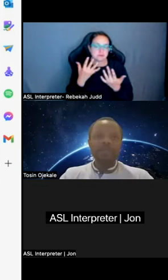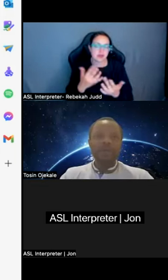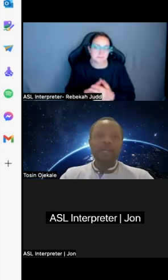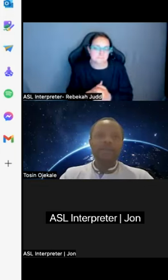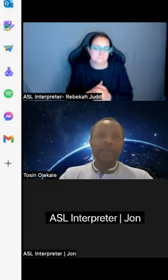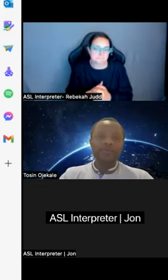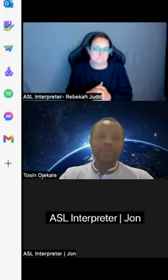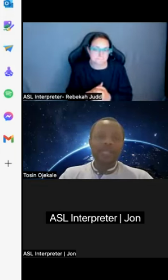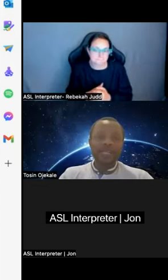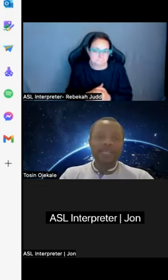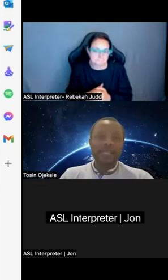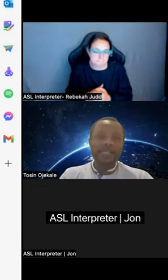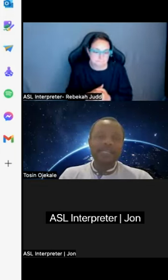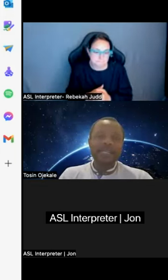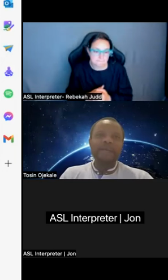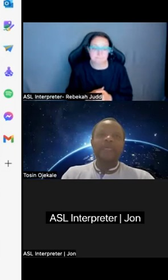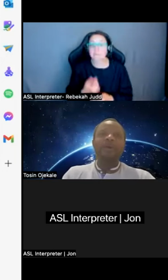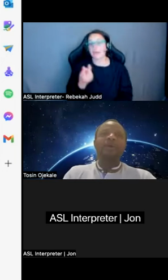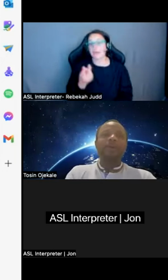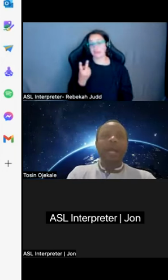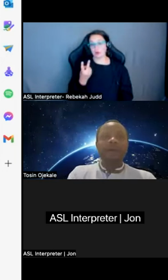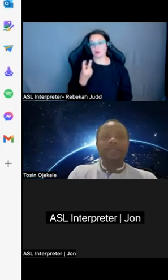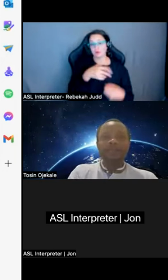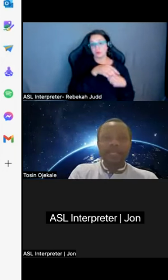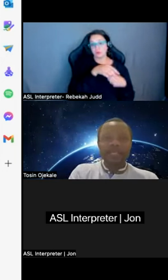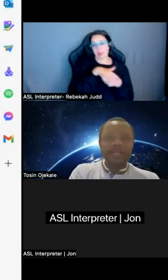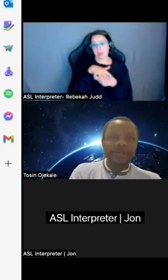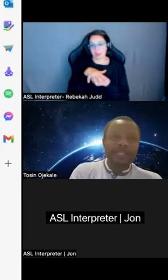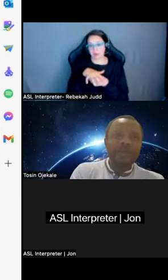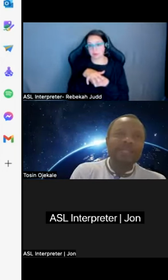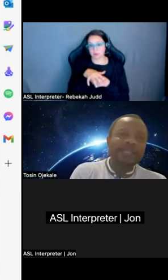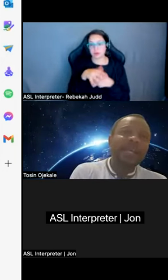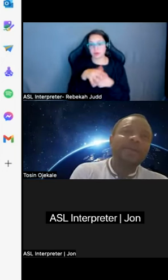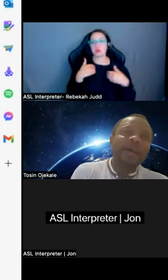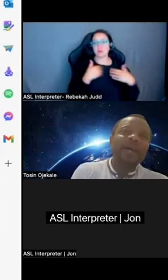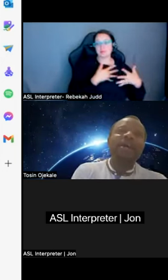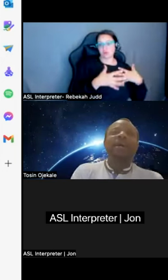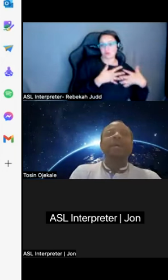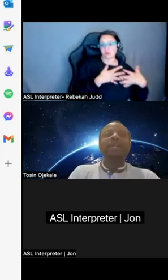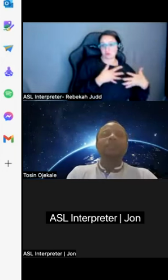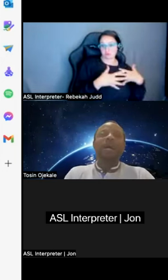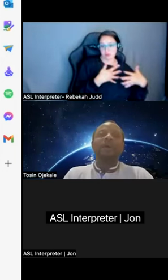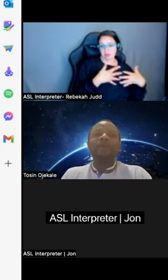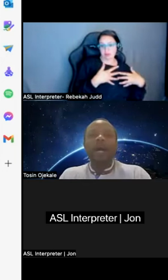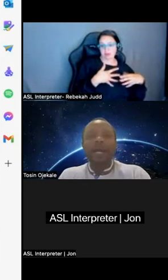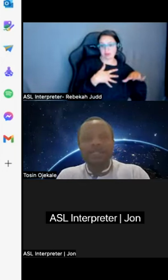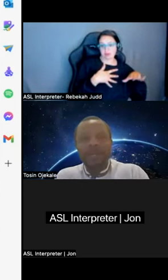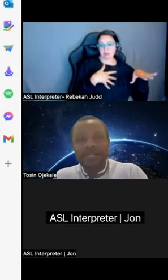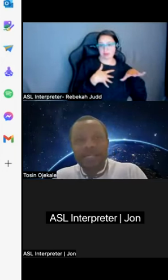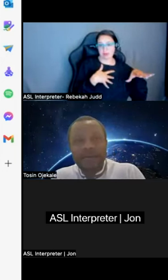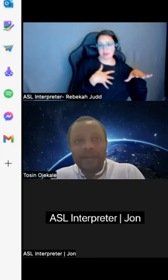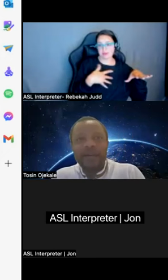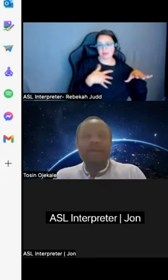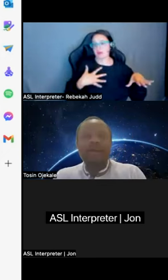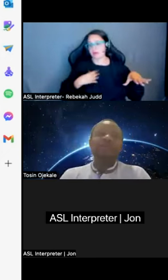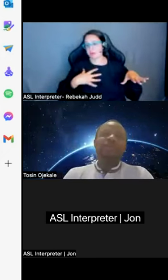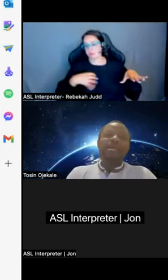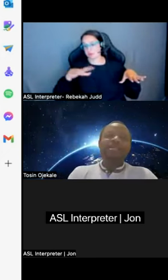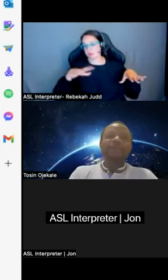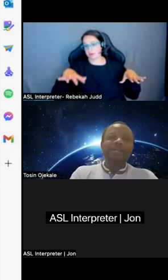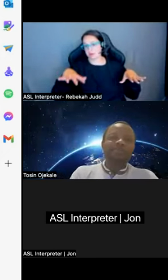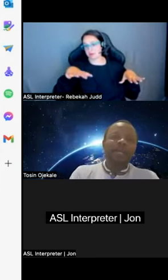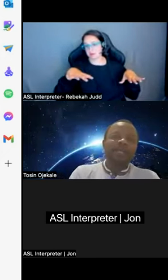two major areas within a data center. We have the gray space area, and then we have the white space area.